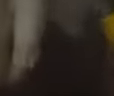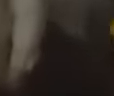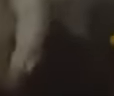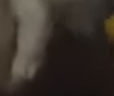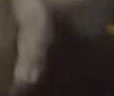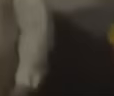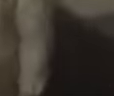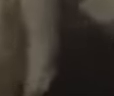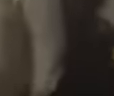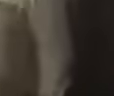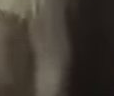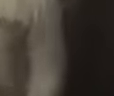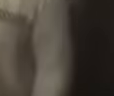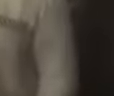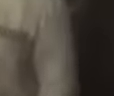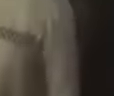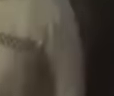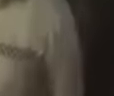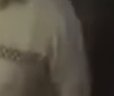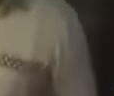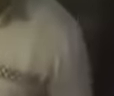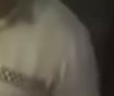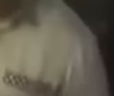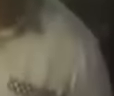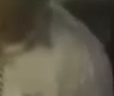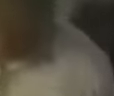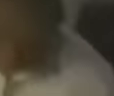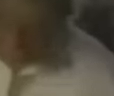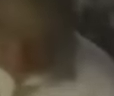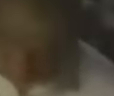influential. It takes power for your head to remain